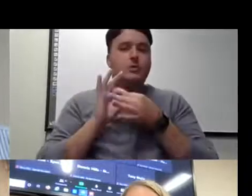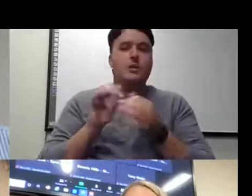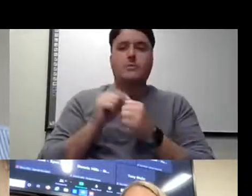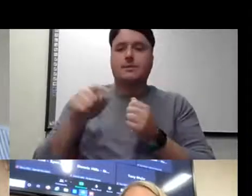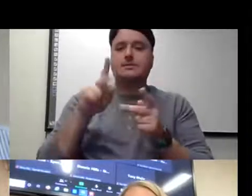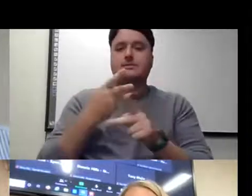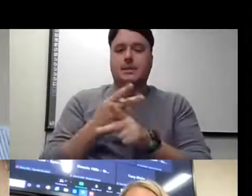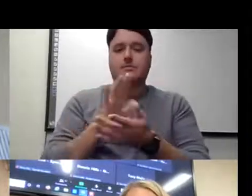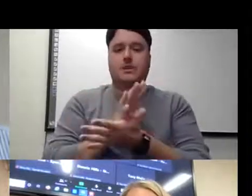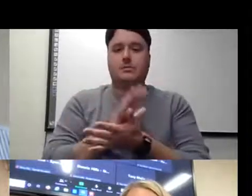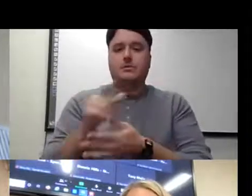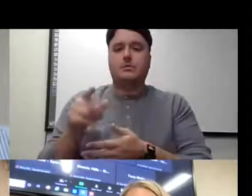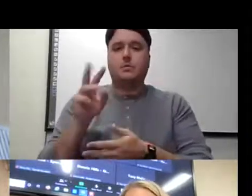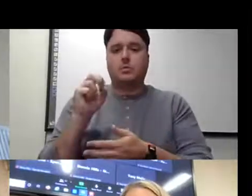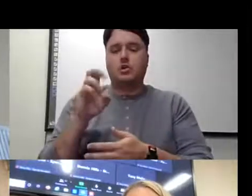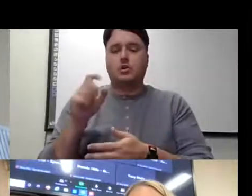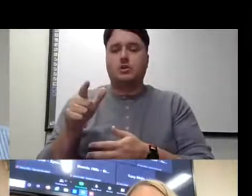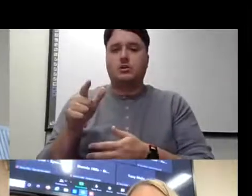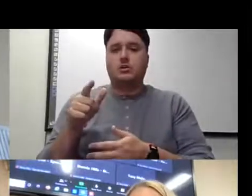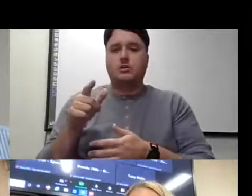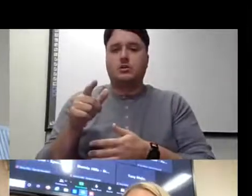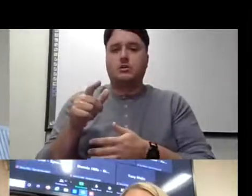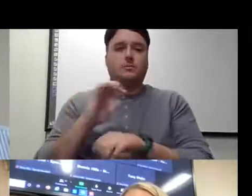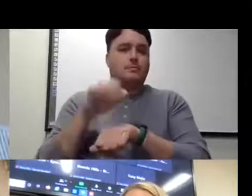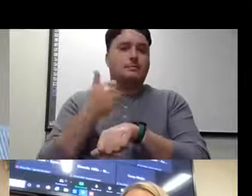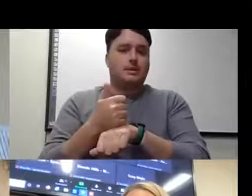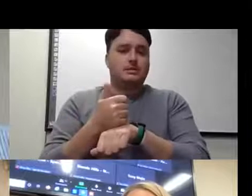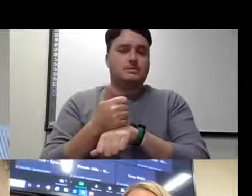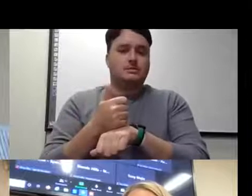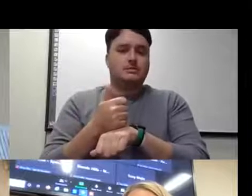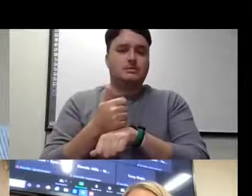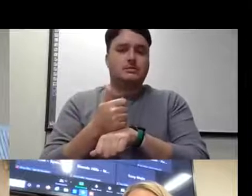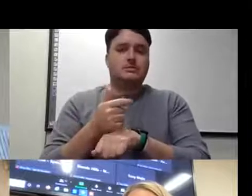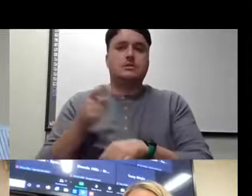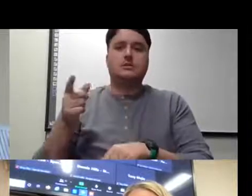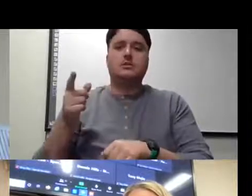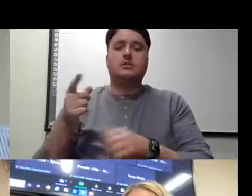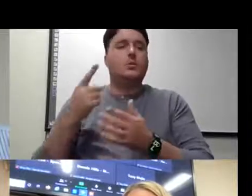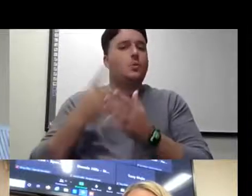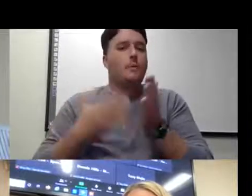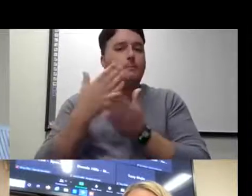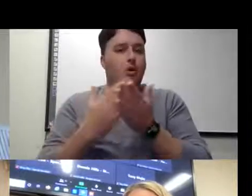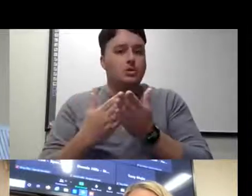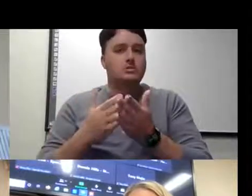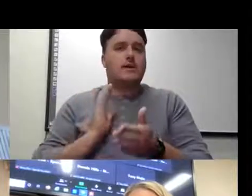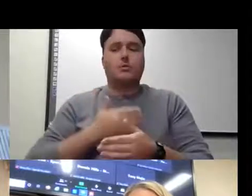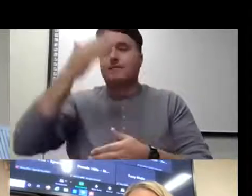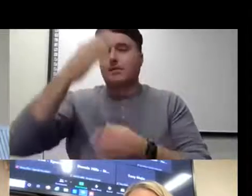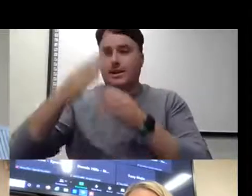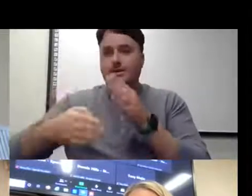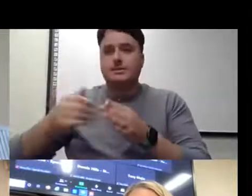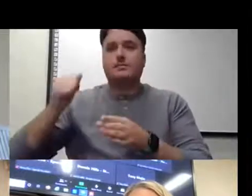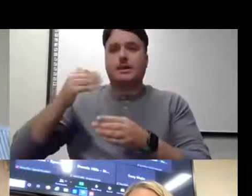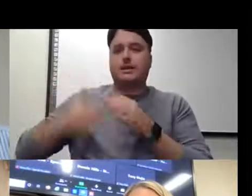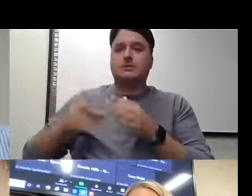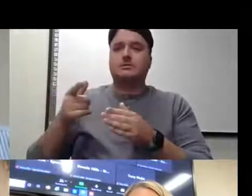document if it were to be in place, what components of our front end documents, our contracts would need to